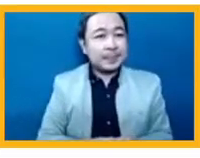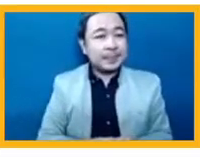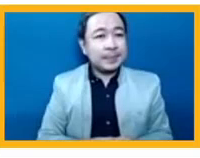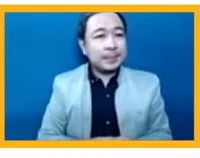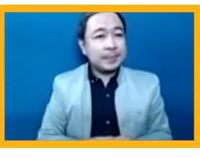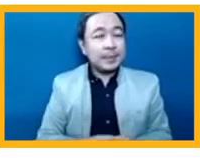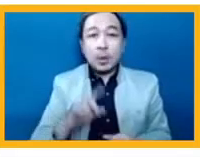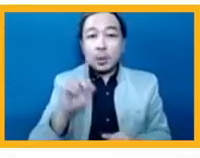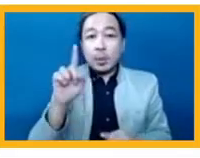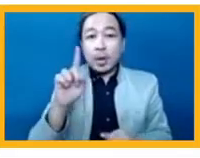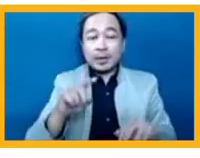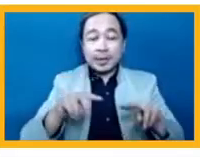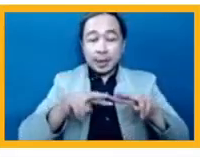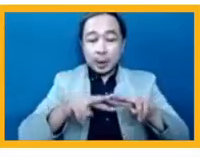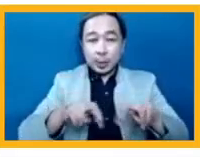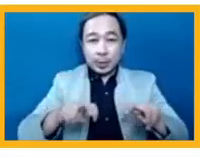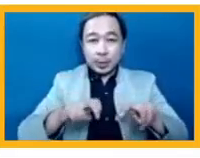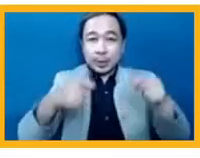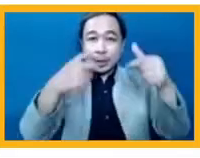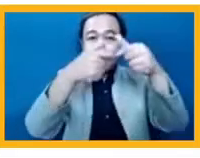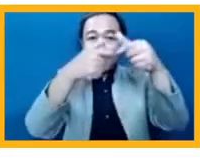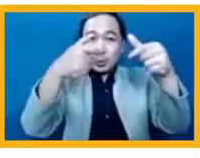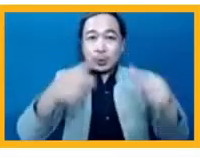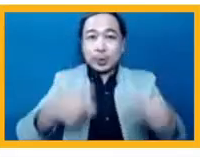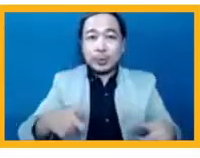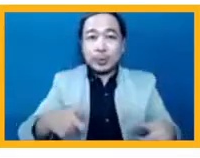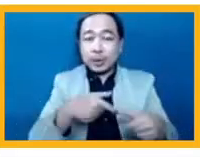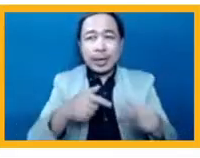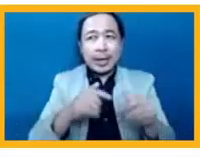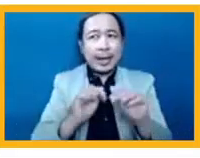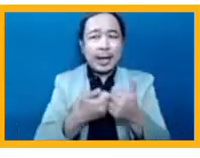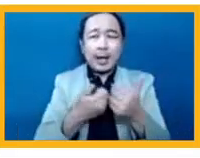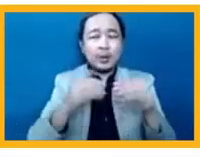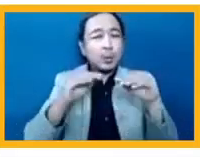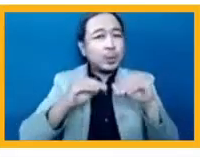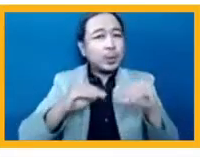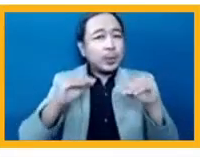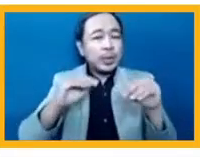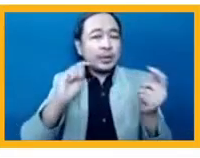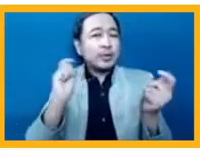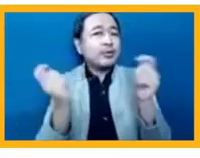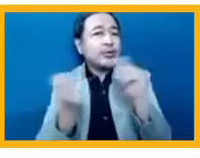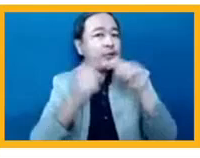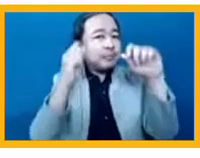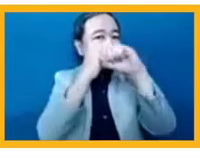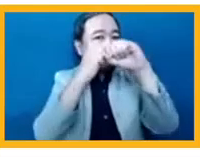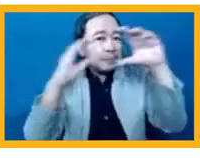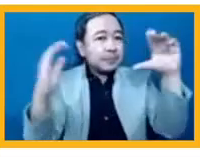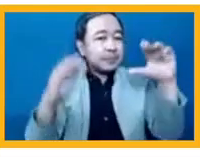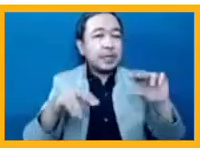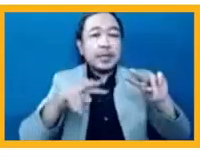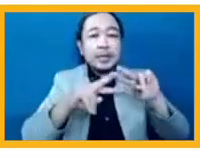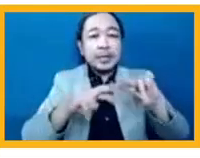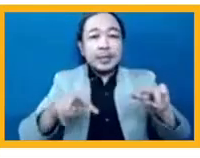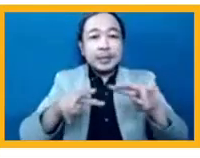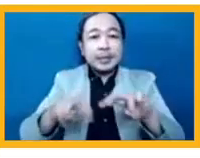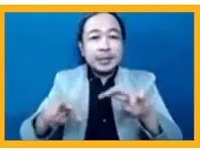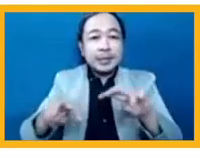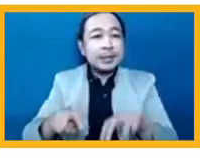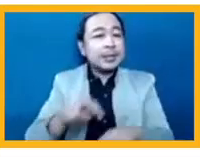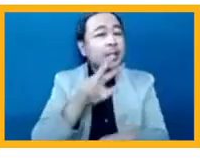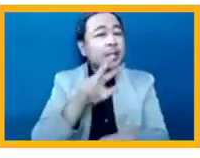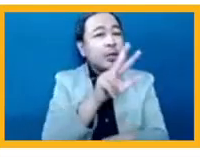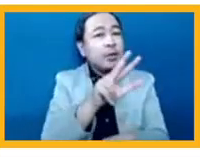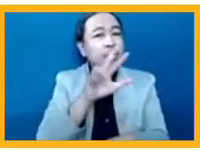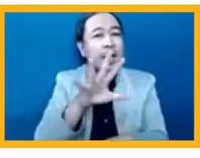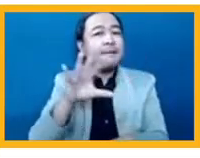latest reports, Reimagining Education Through Technology, we studied over 350 EdTech innovations across the globe